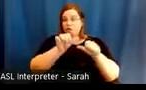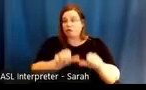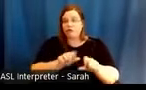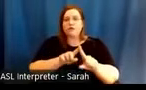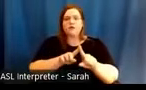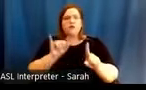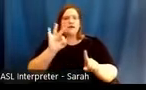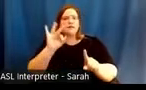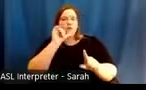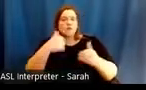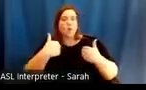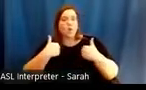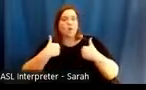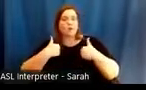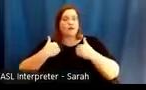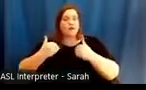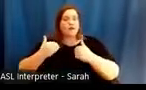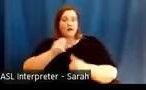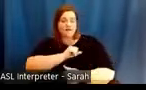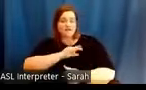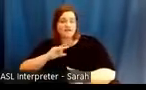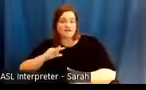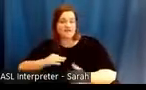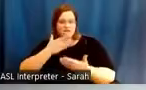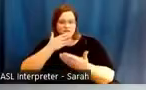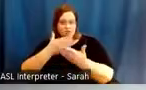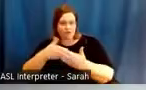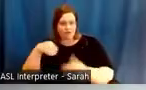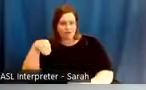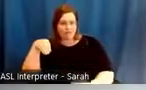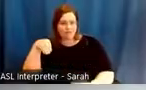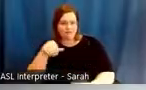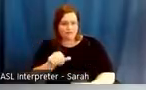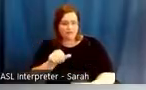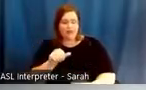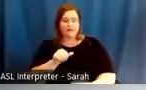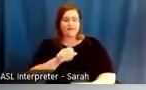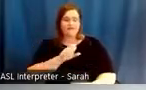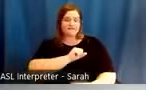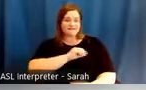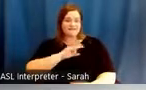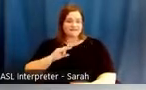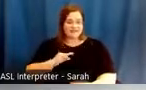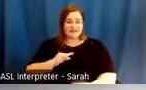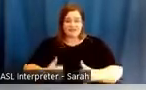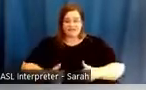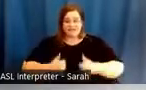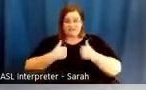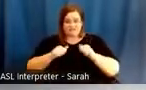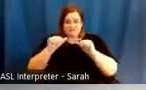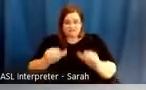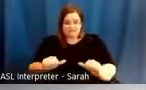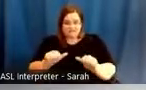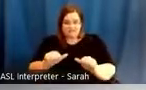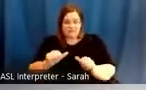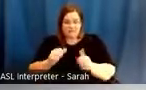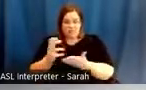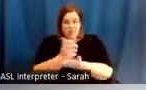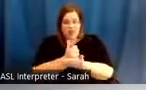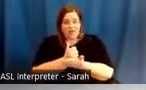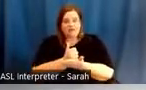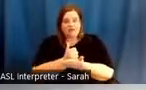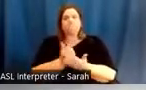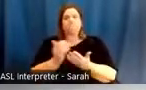don't have a workforce, a well-paid workforce with a livable wage, it's not going to